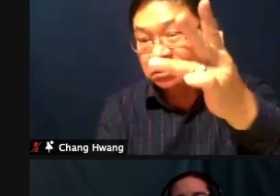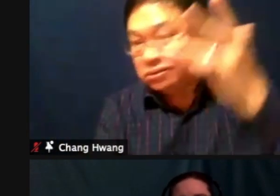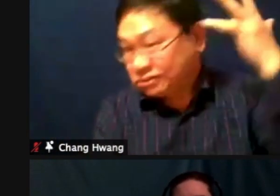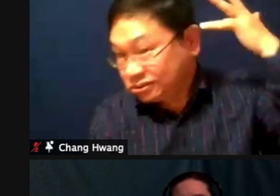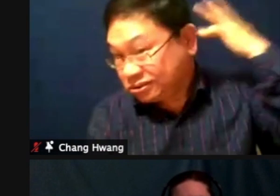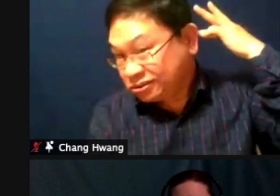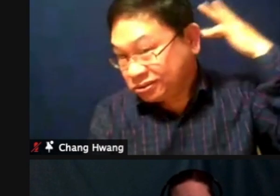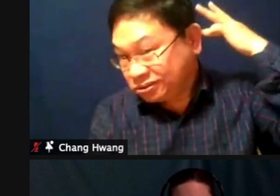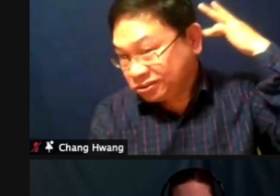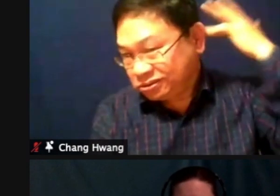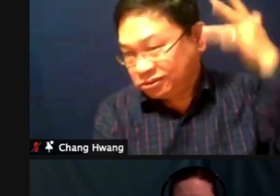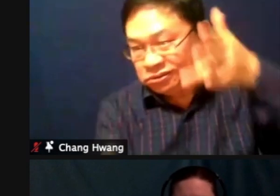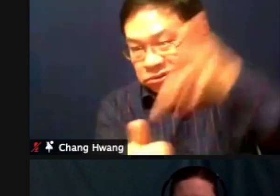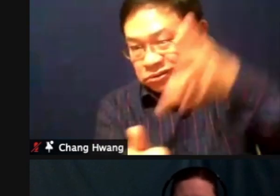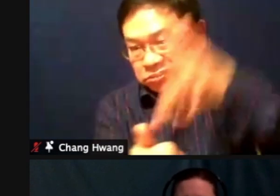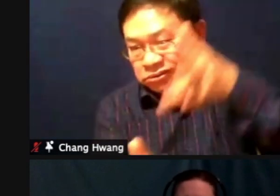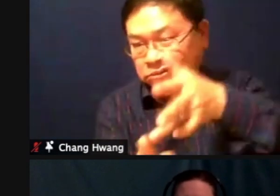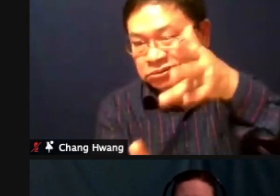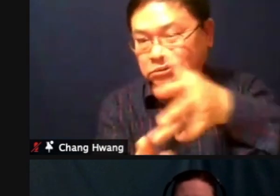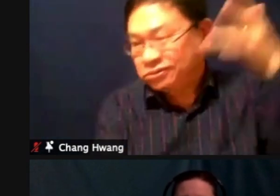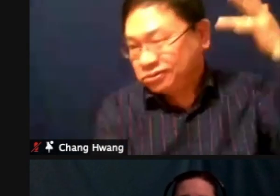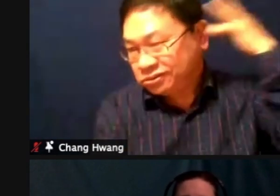chance to acquire language.